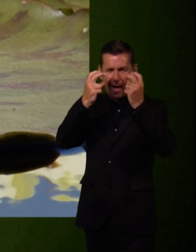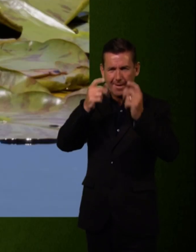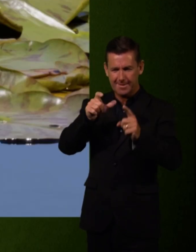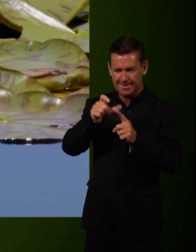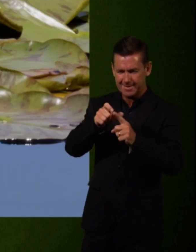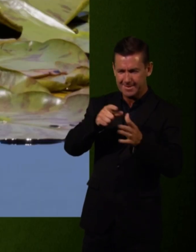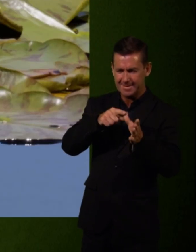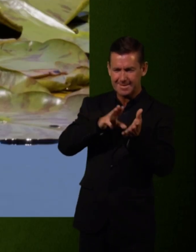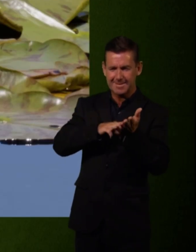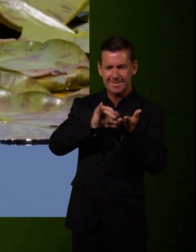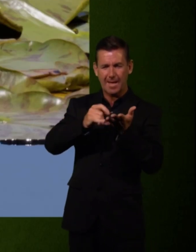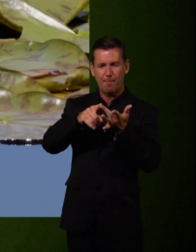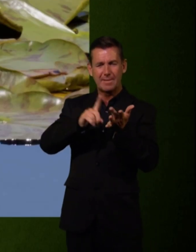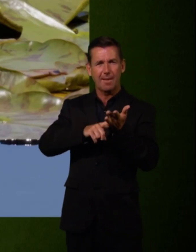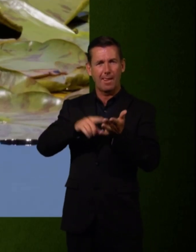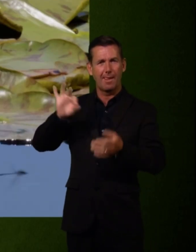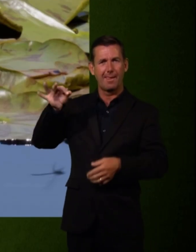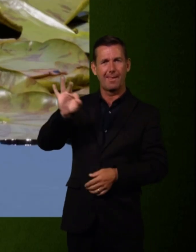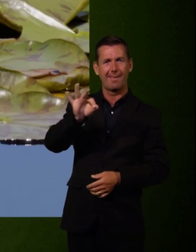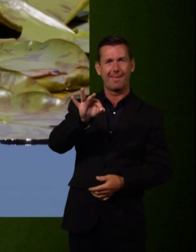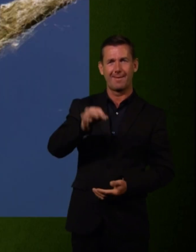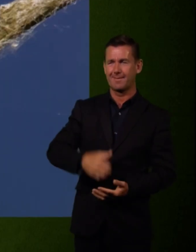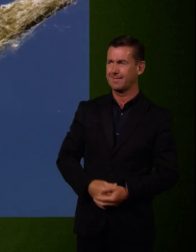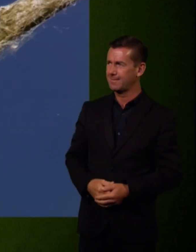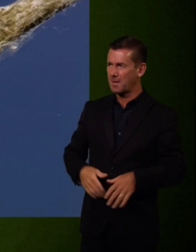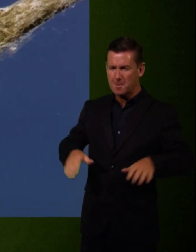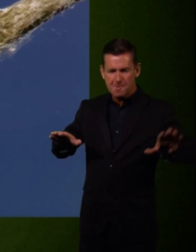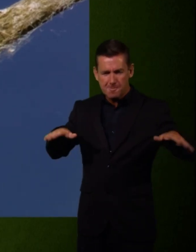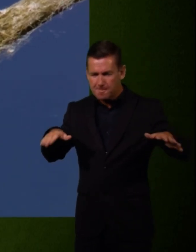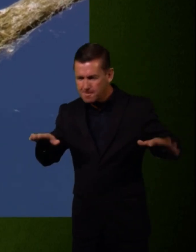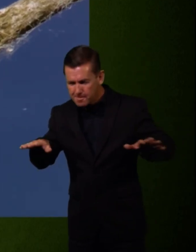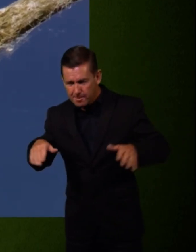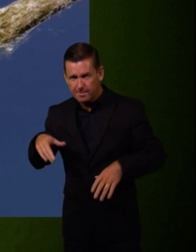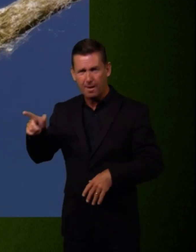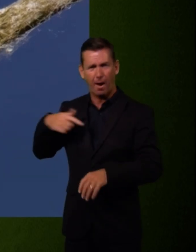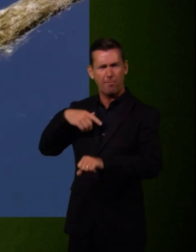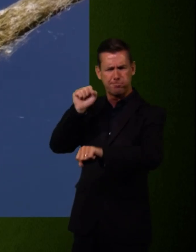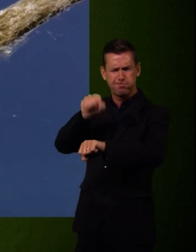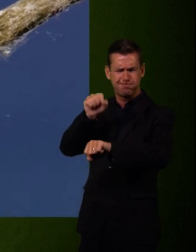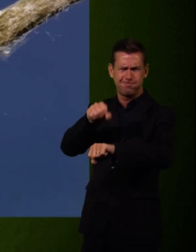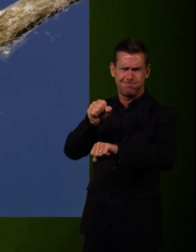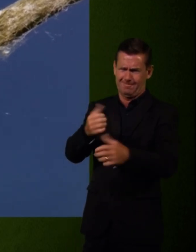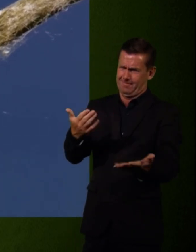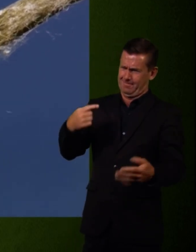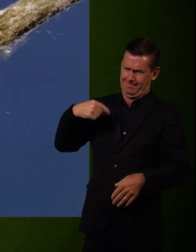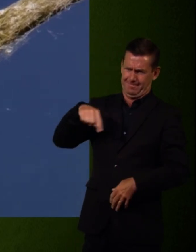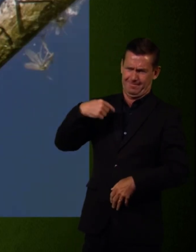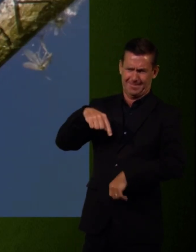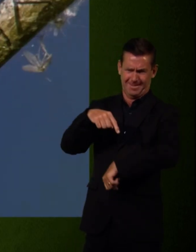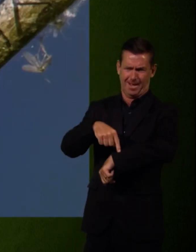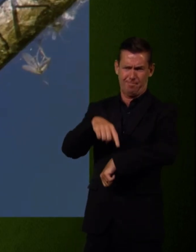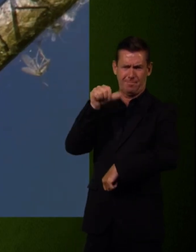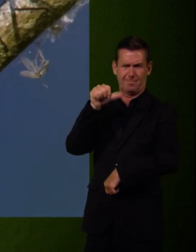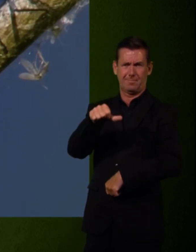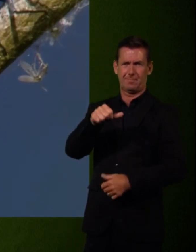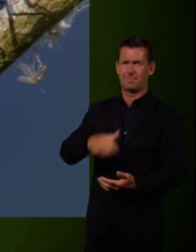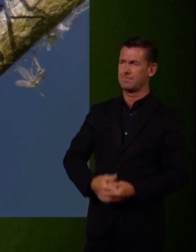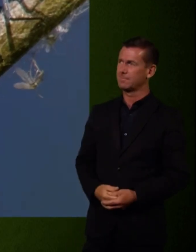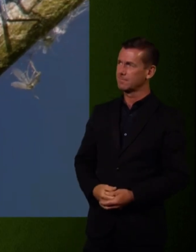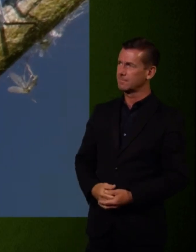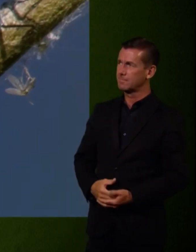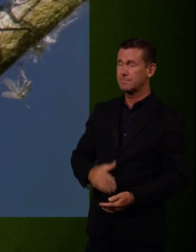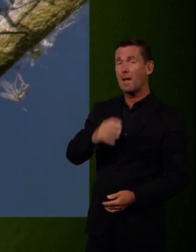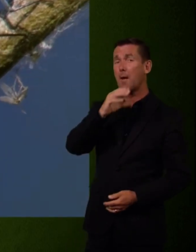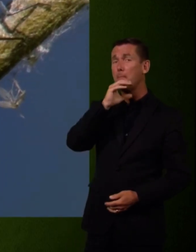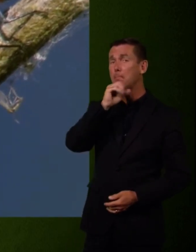flying over the lilies, seeing what it can catch. And of course, they're mating at this time of the year, and that's what these are doing. The male is the blue